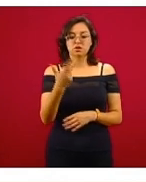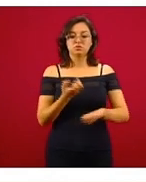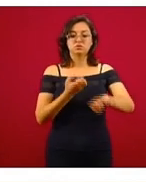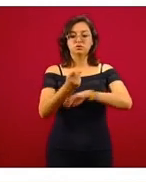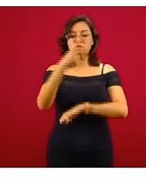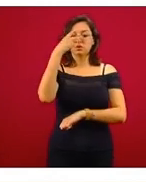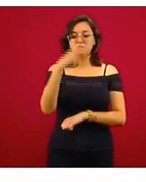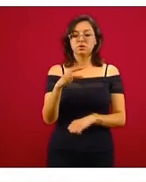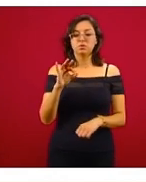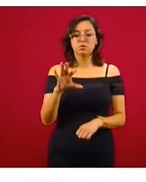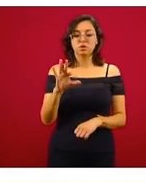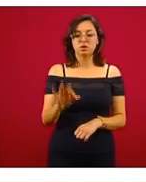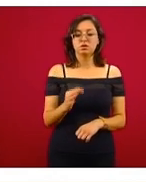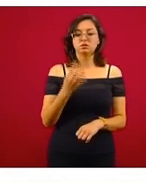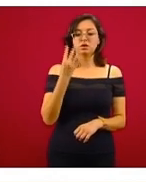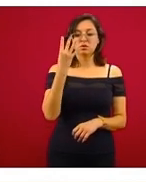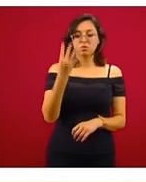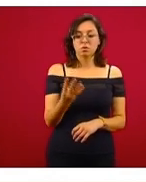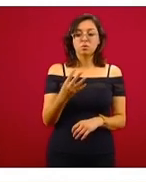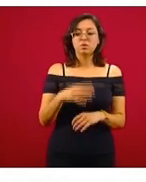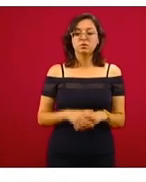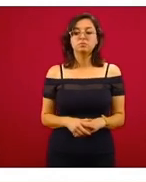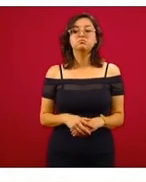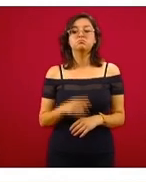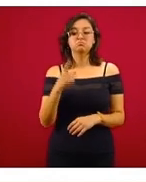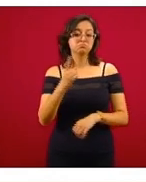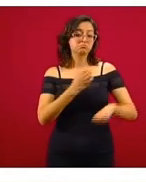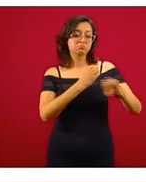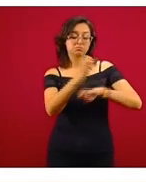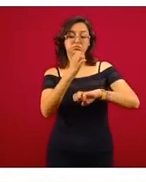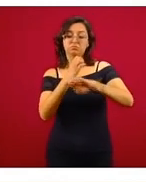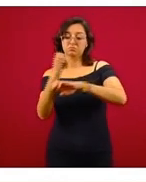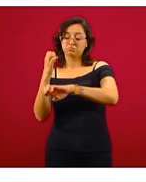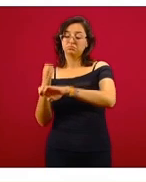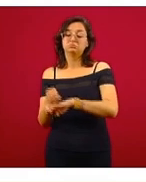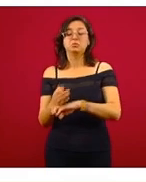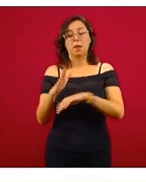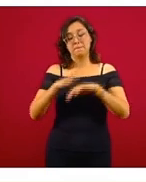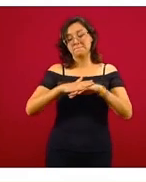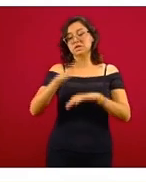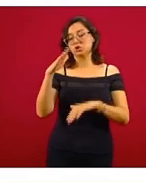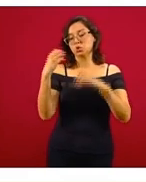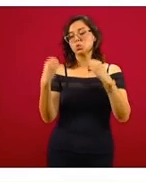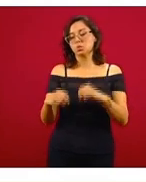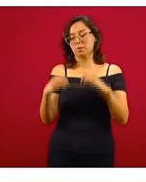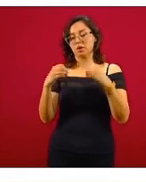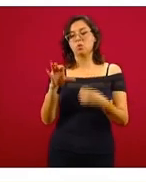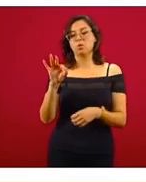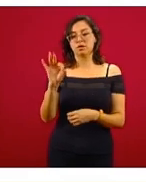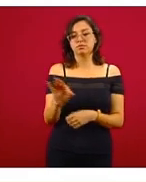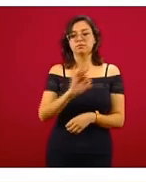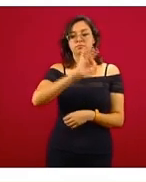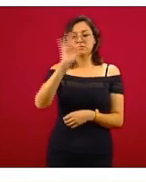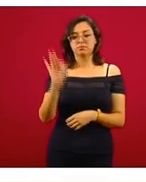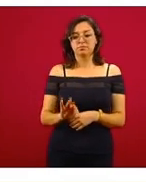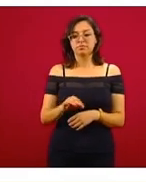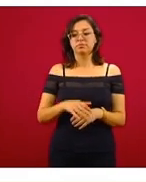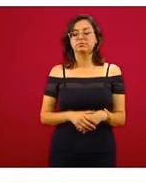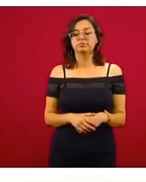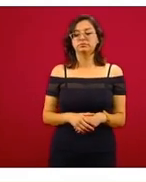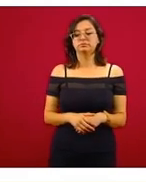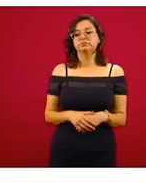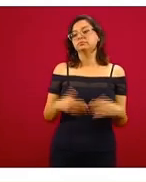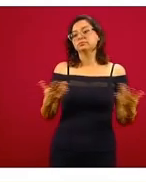So Mexico City 61% occupancy rate, Sinaloa with 58, Baja California and the